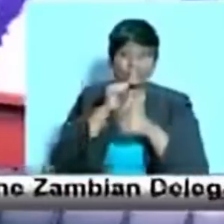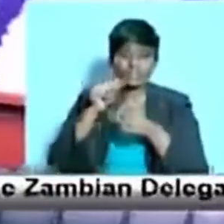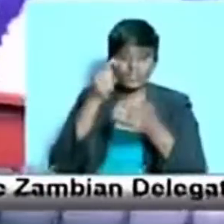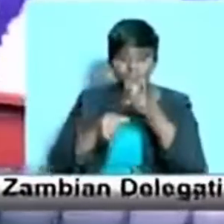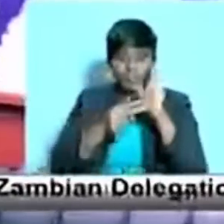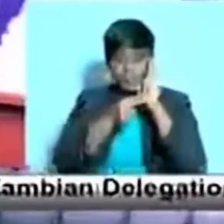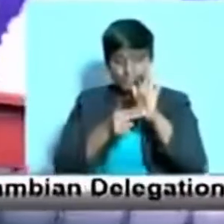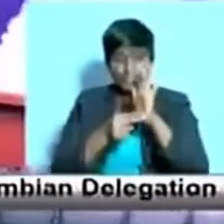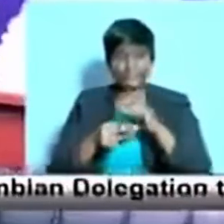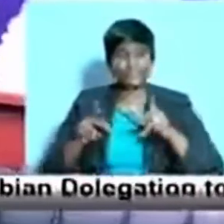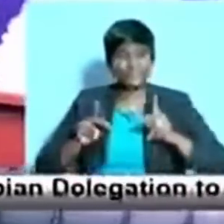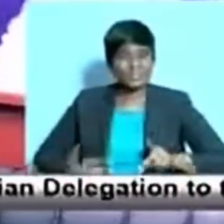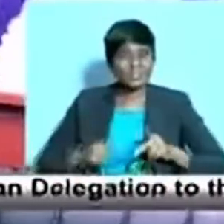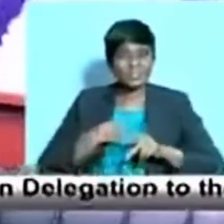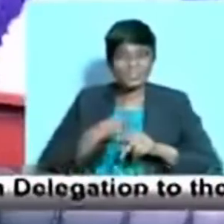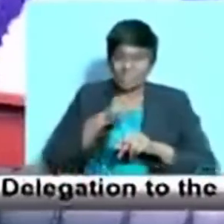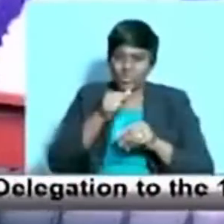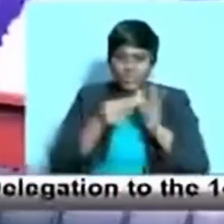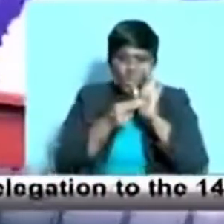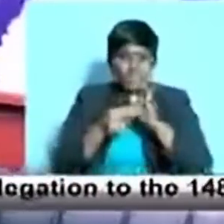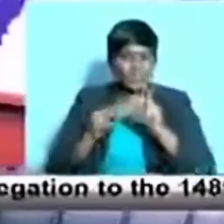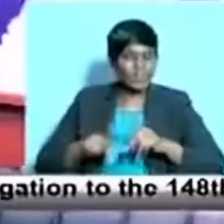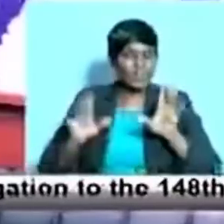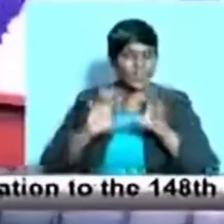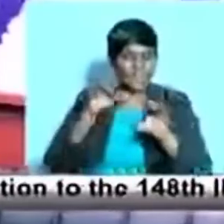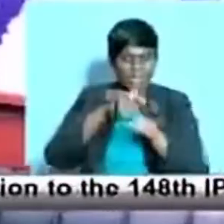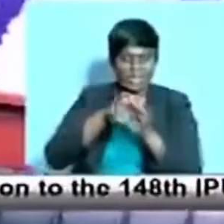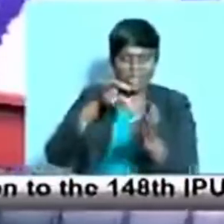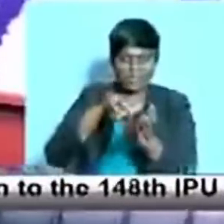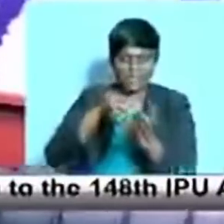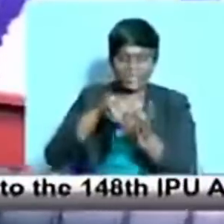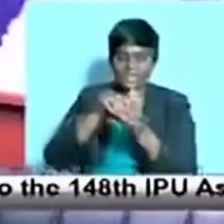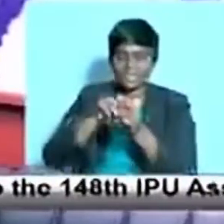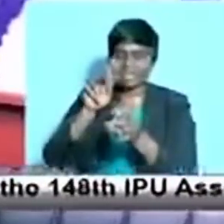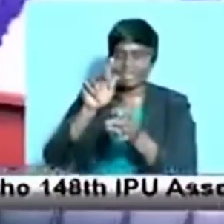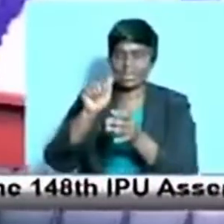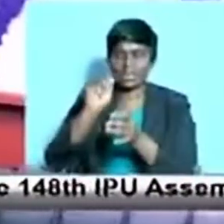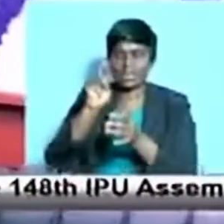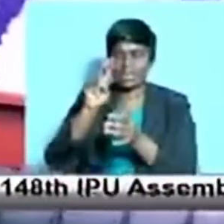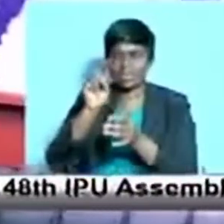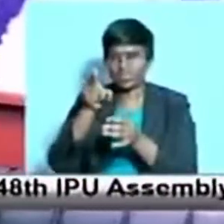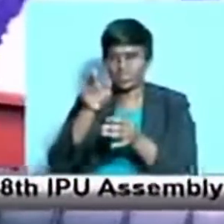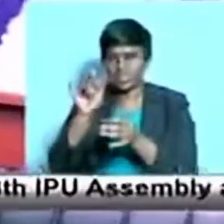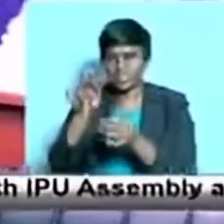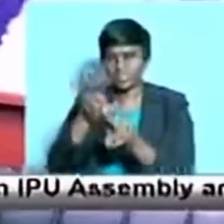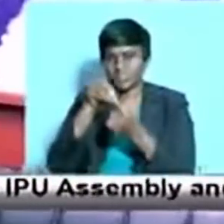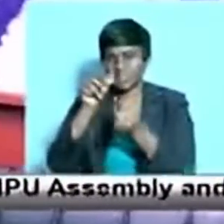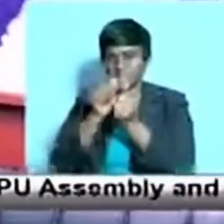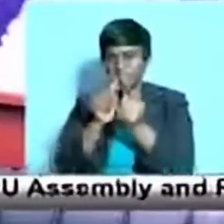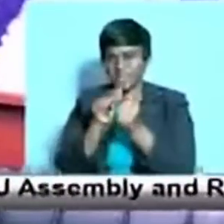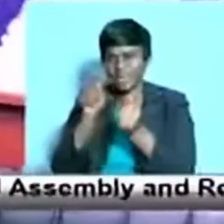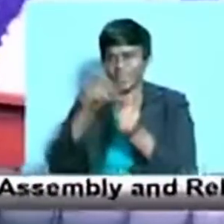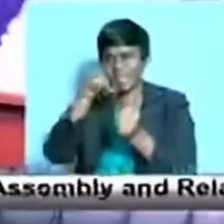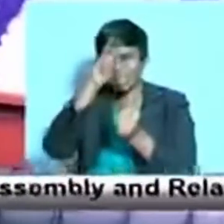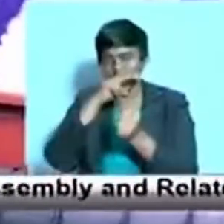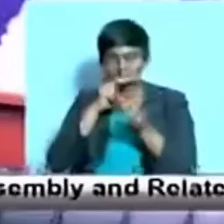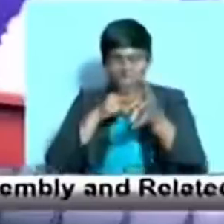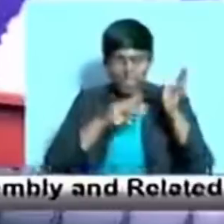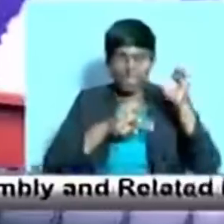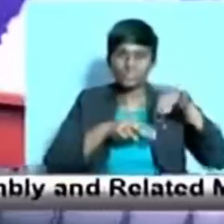appear personal over matters in Kabushi as though there's something special about Kabushi. Go to